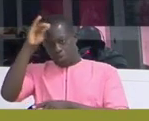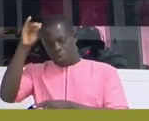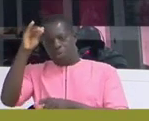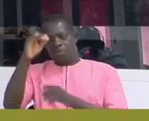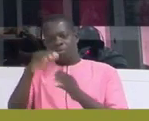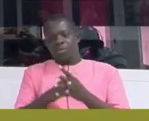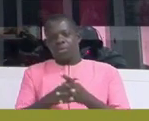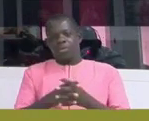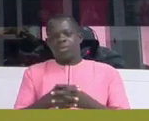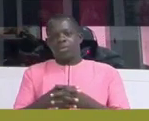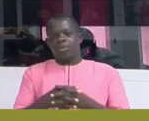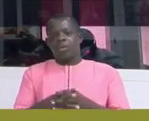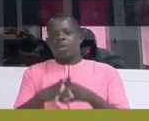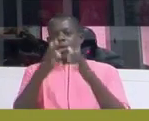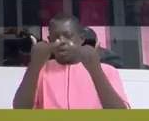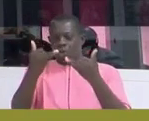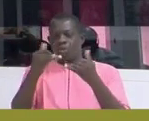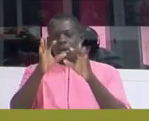with the